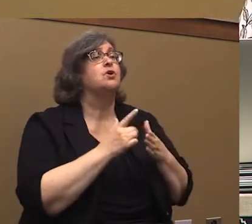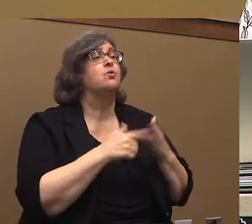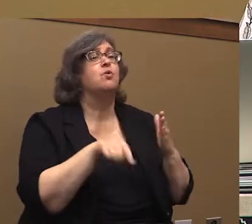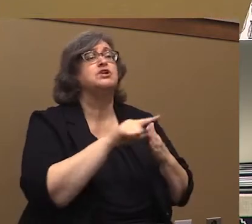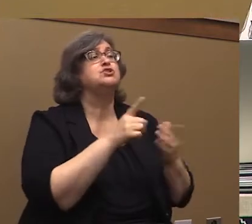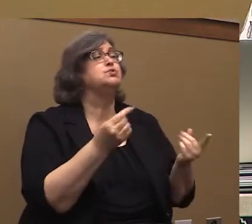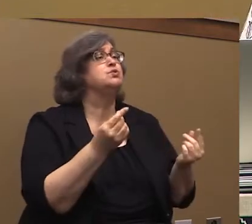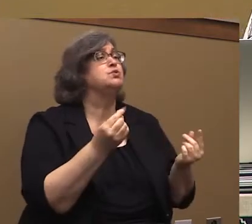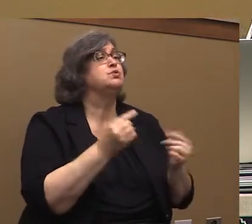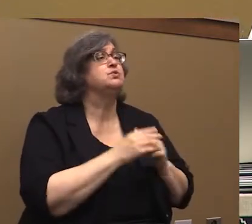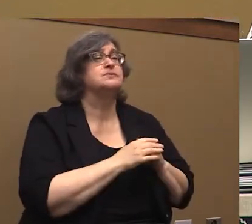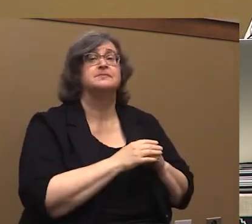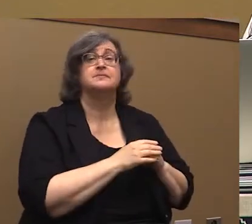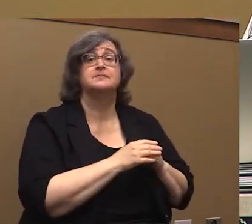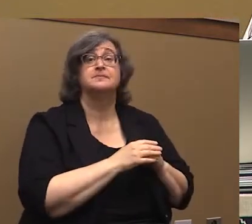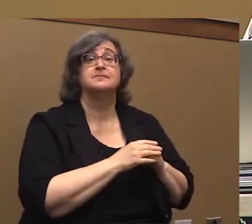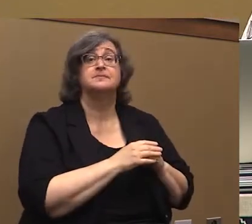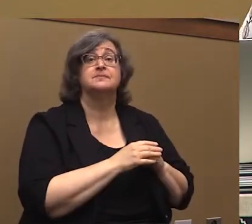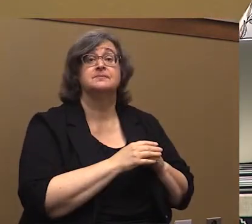What did you do?